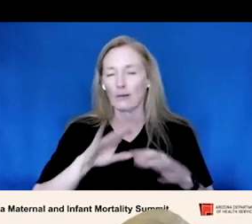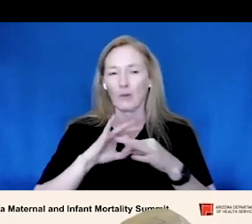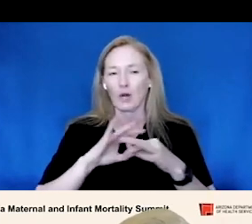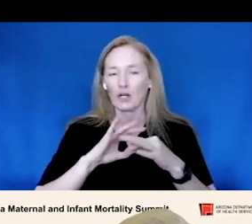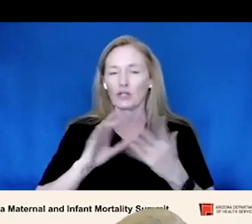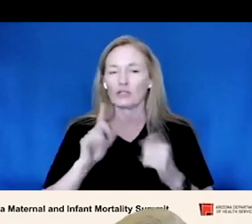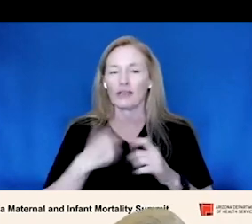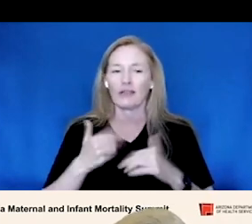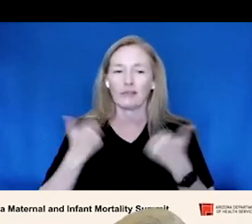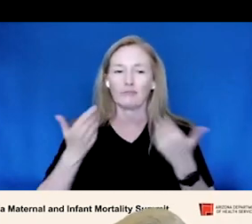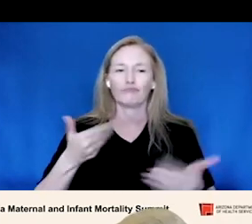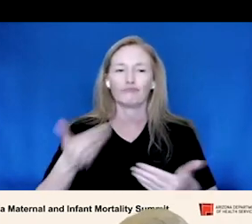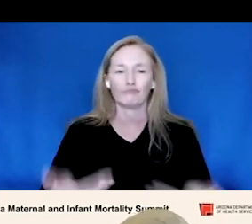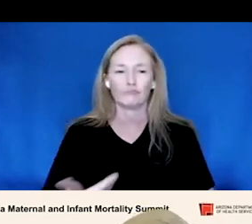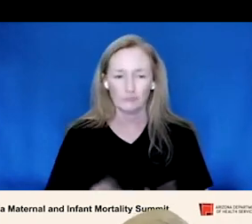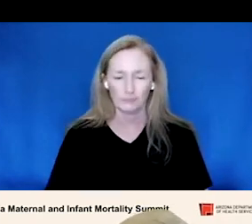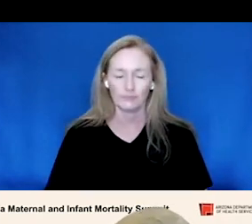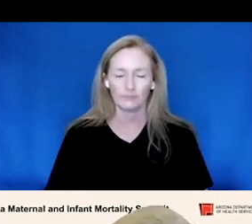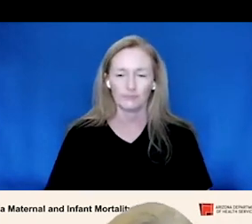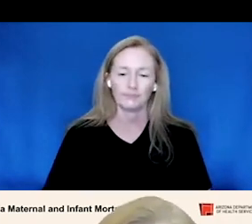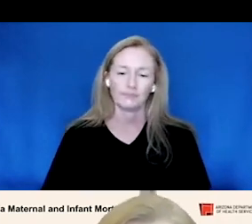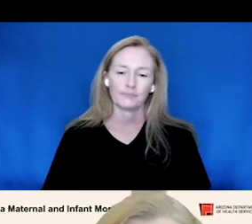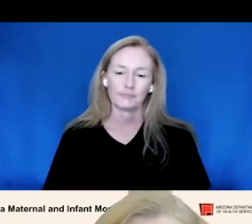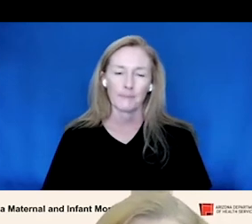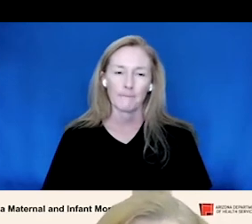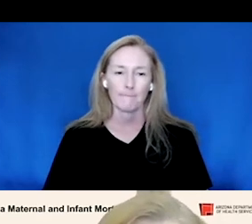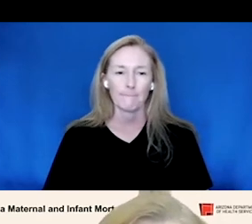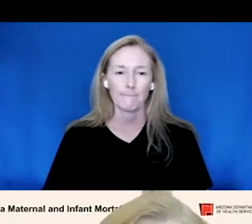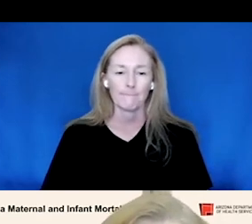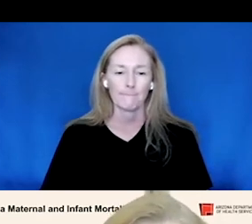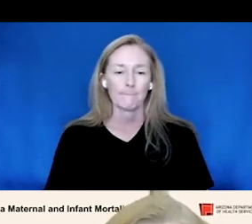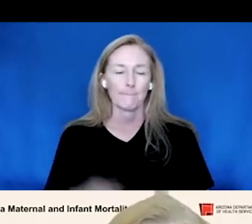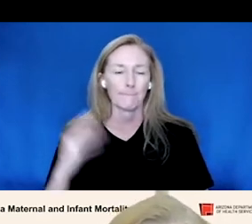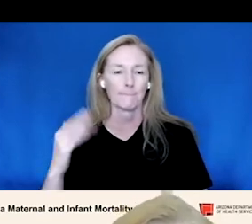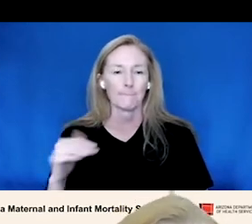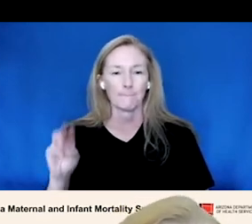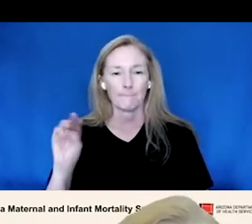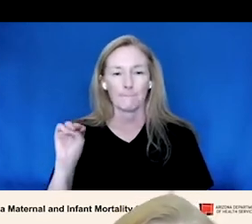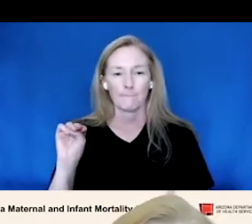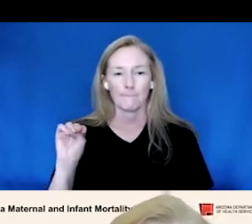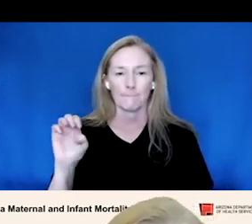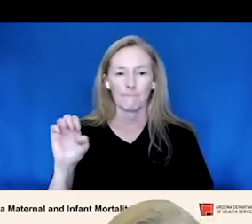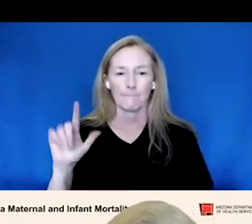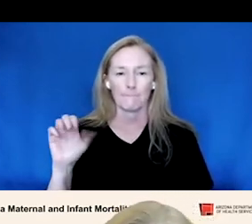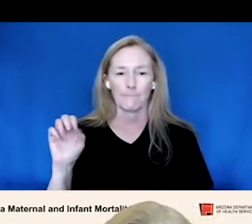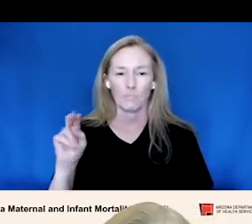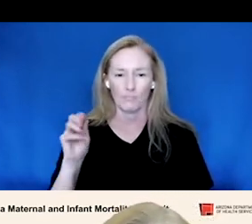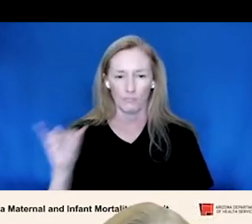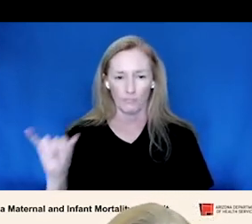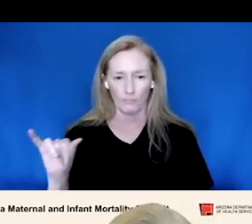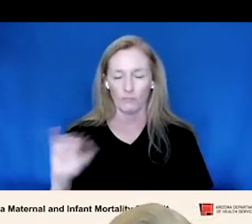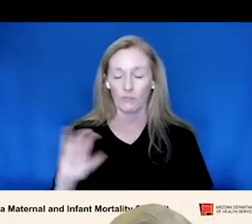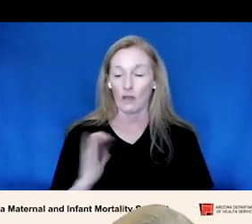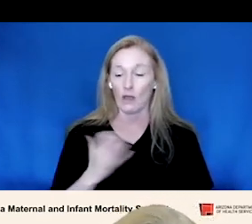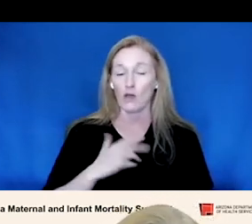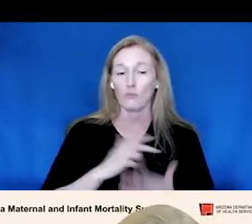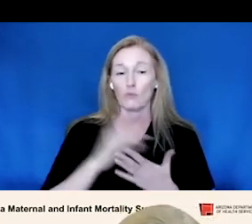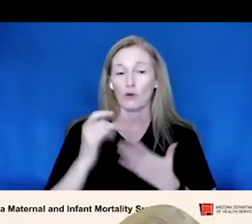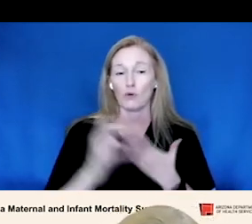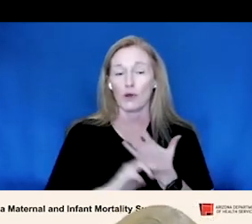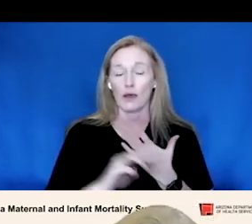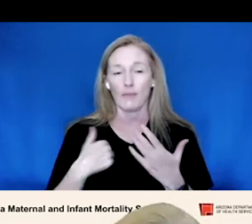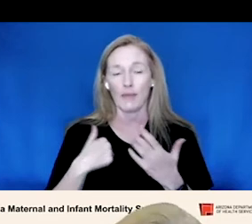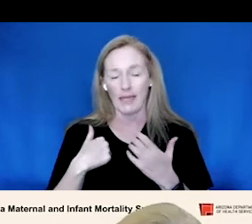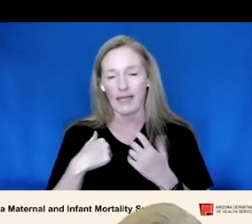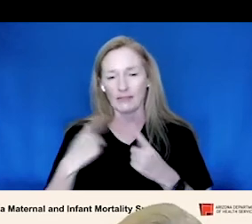Great, thank you, Carol. Now a question for Melanie. Our program has consistently had difficulty